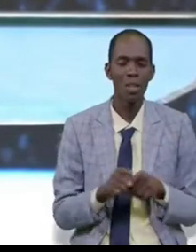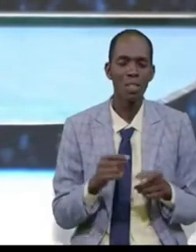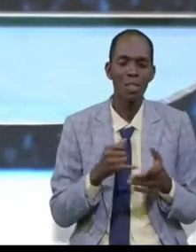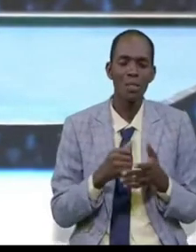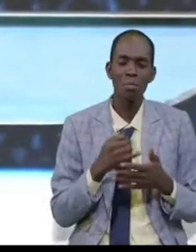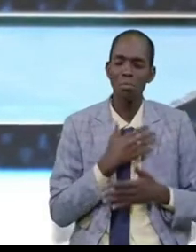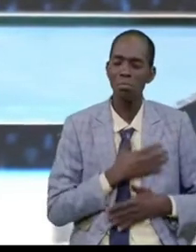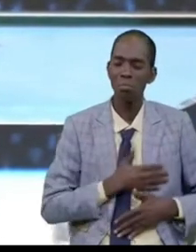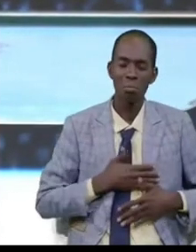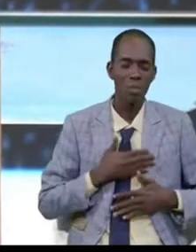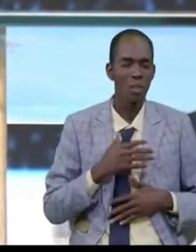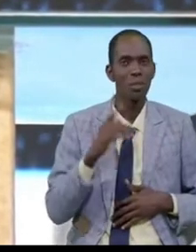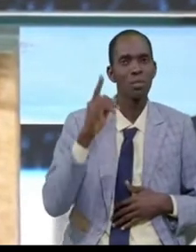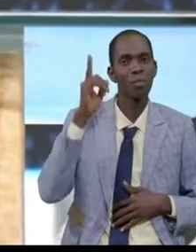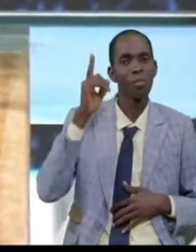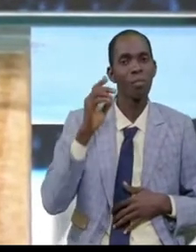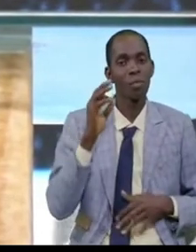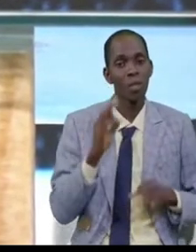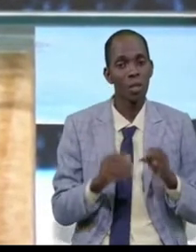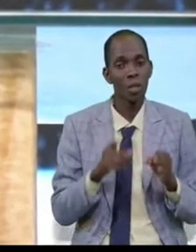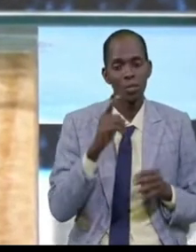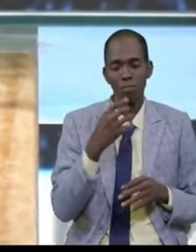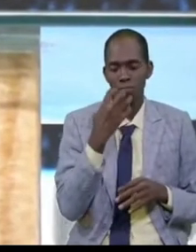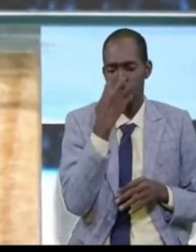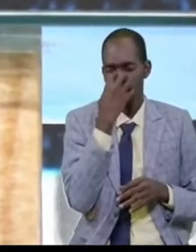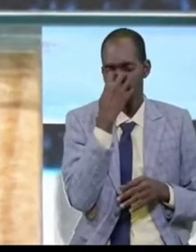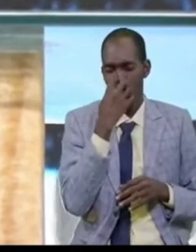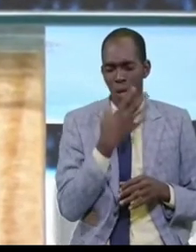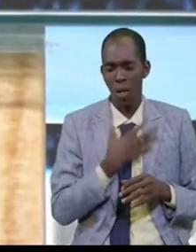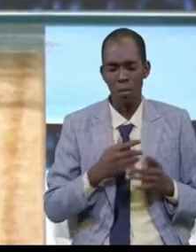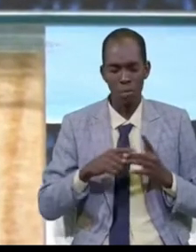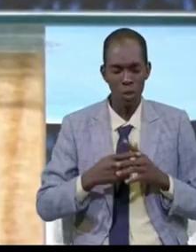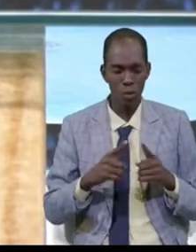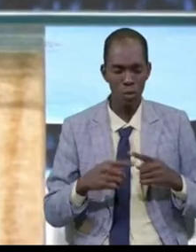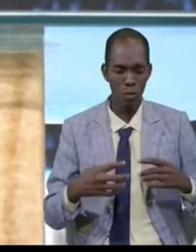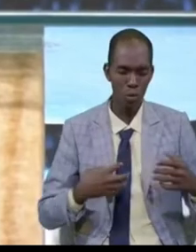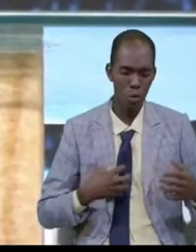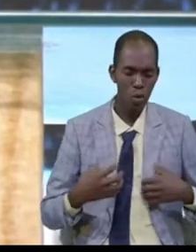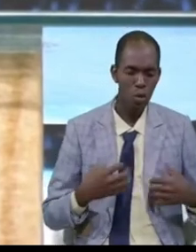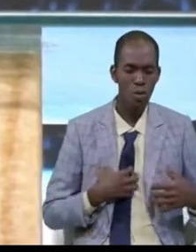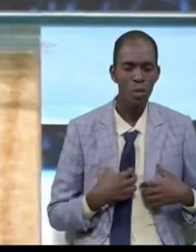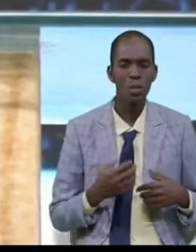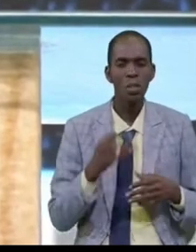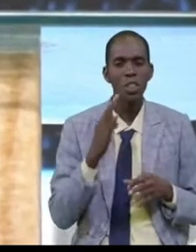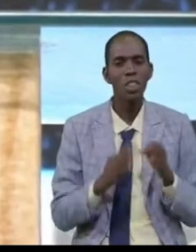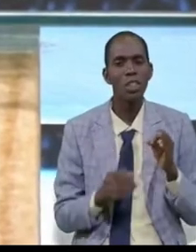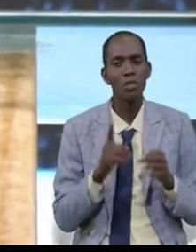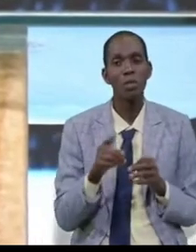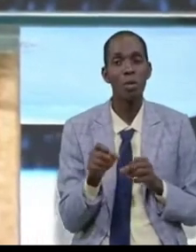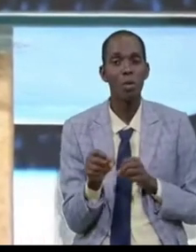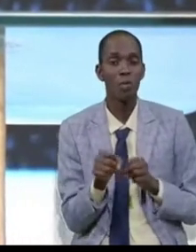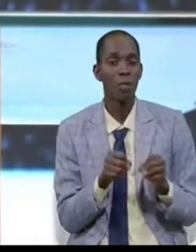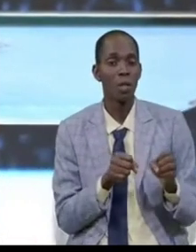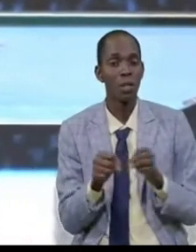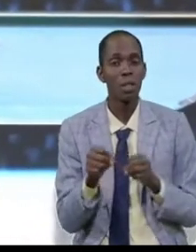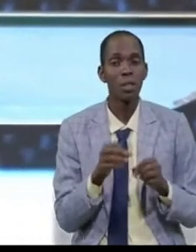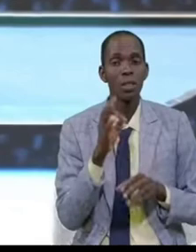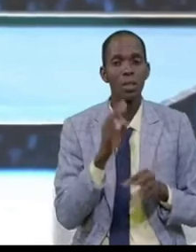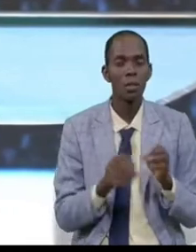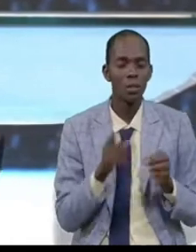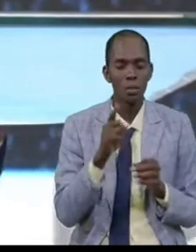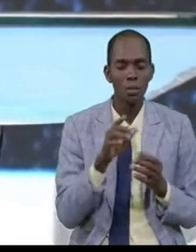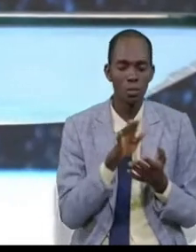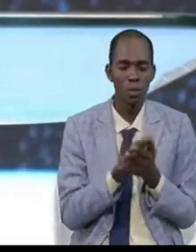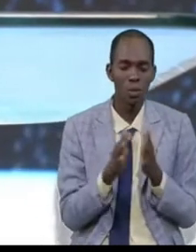If you grumble, if you complain, if you strive, if you fight, if you